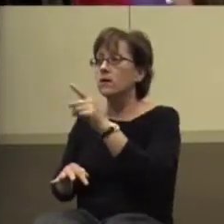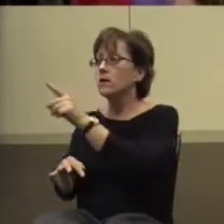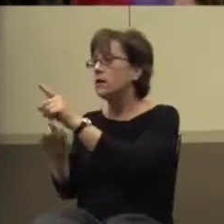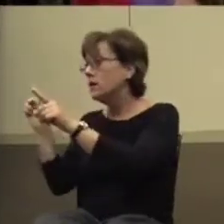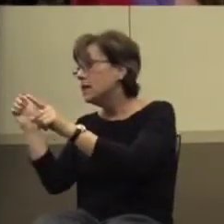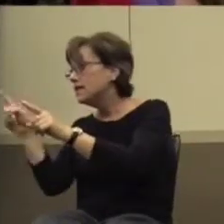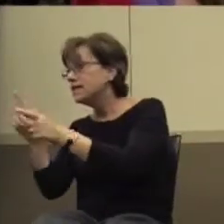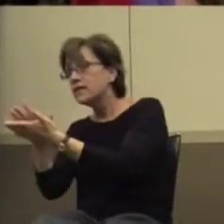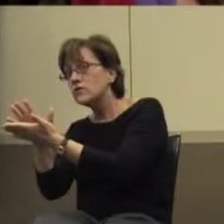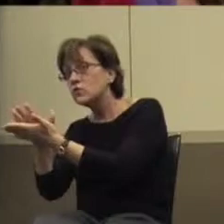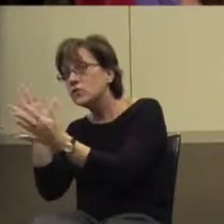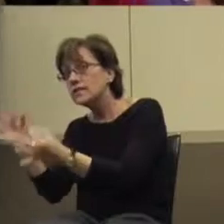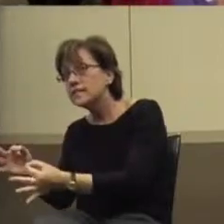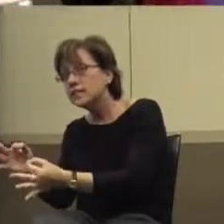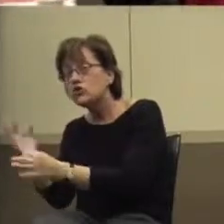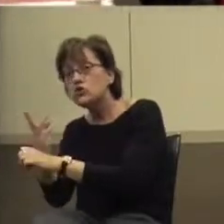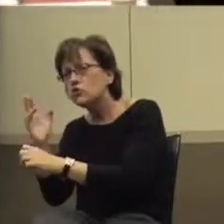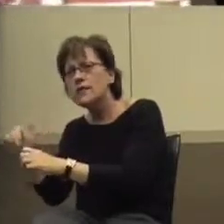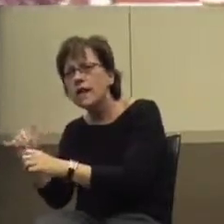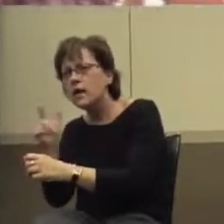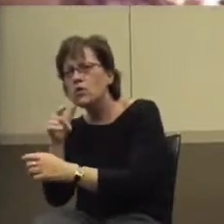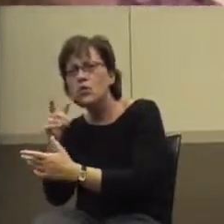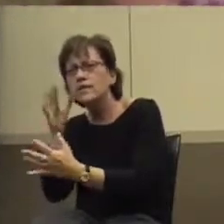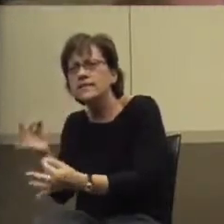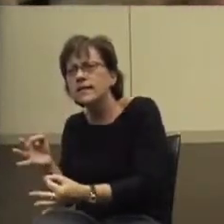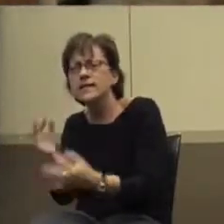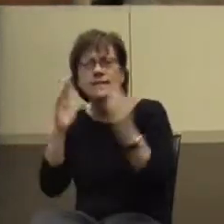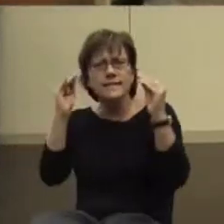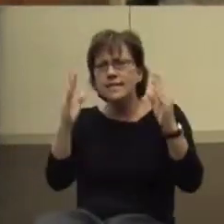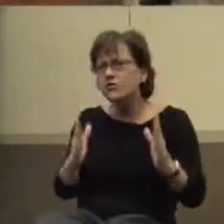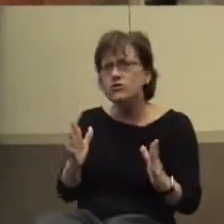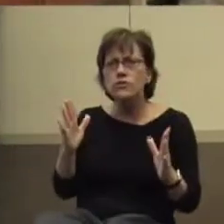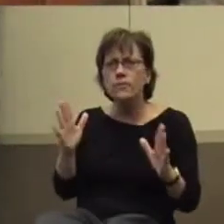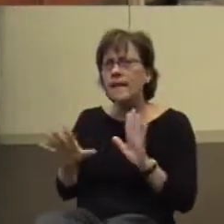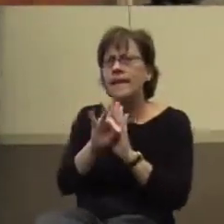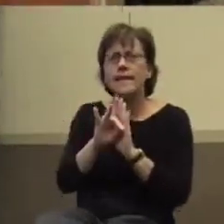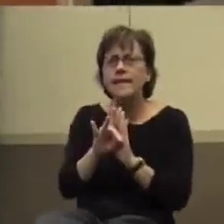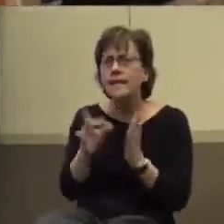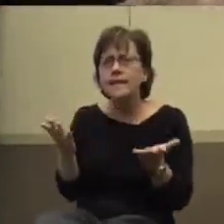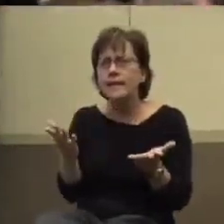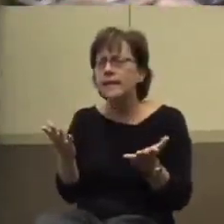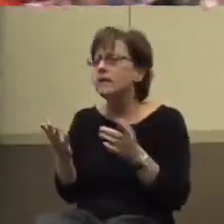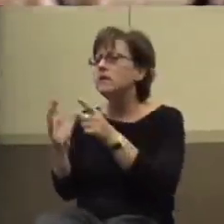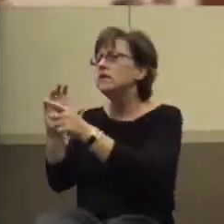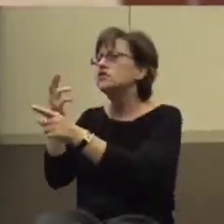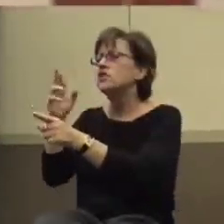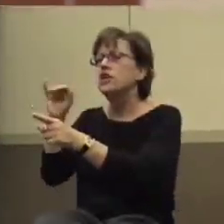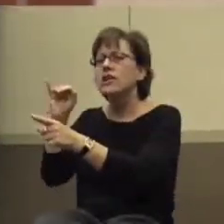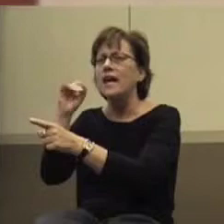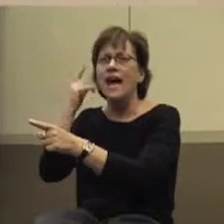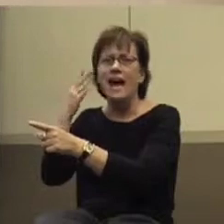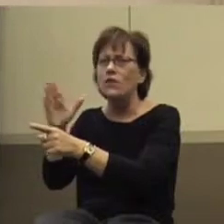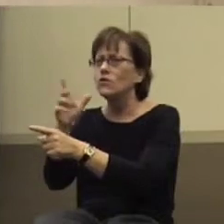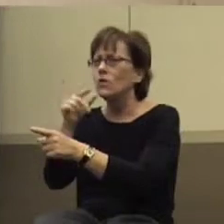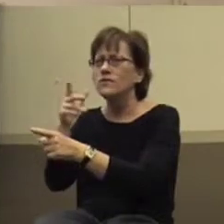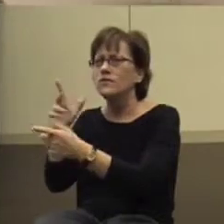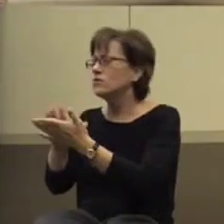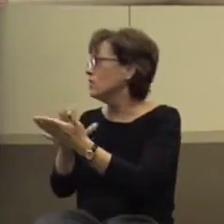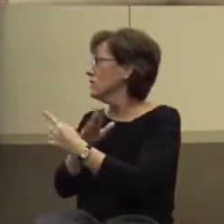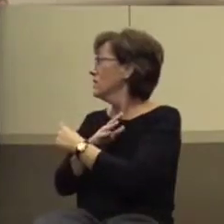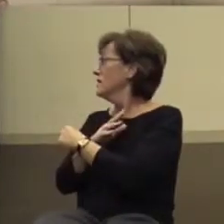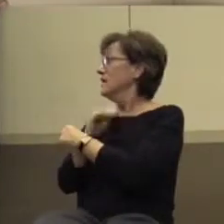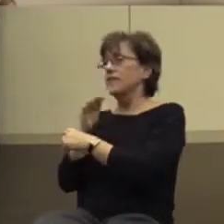a teacher decision? I don't know. I would, if you're doing, all of you are responsible for doing FBAs,